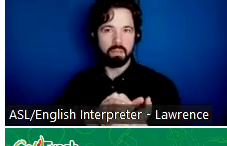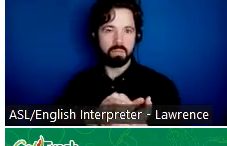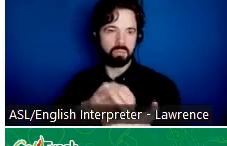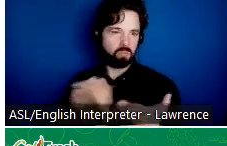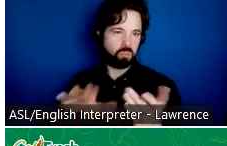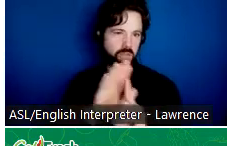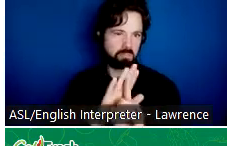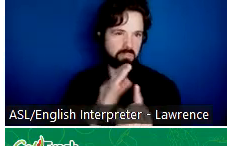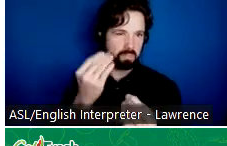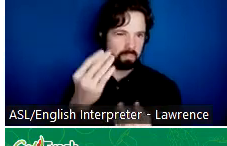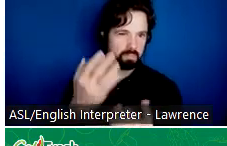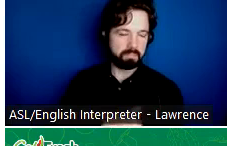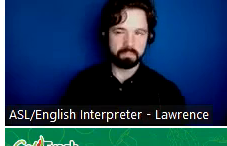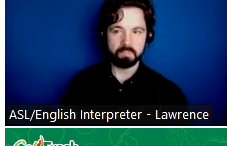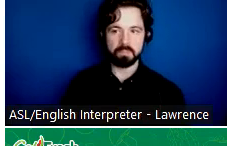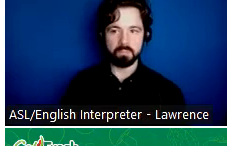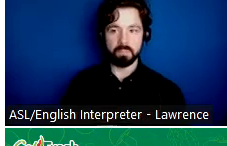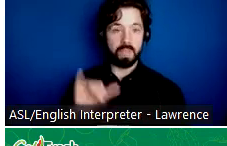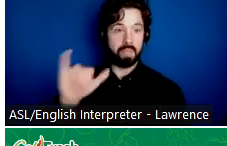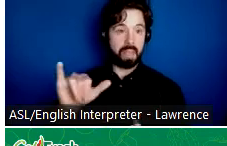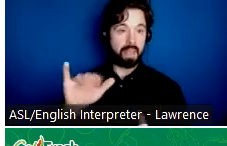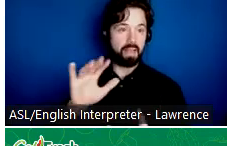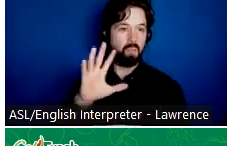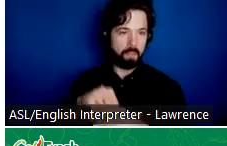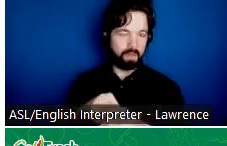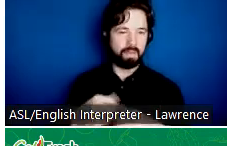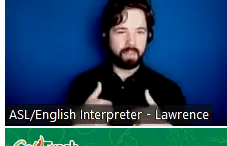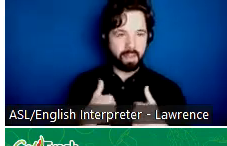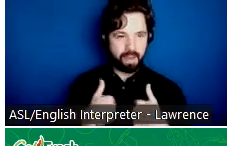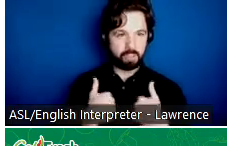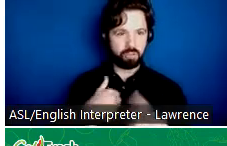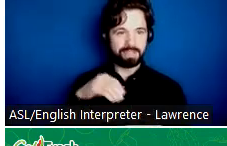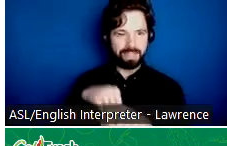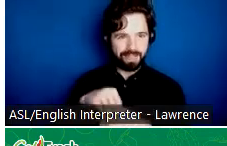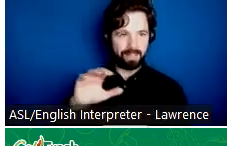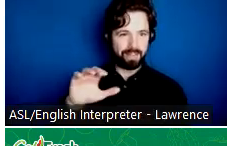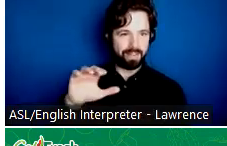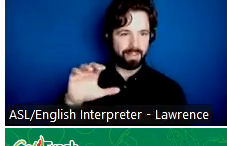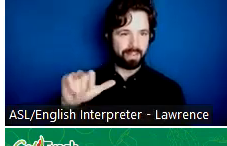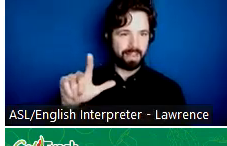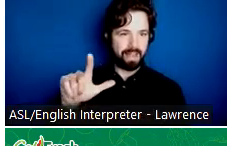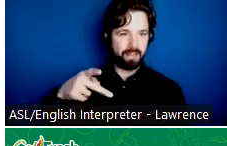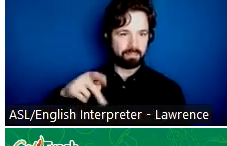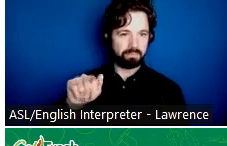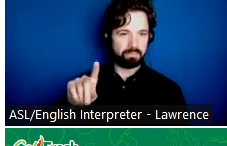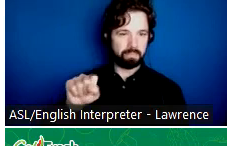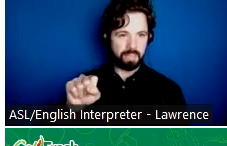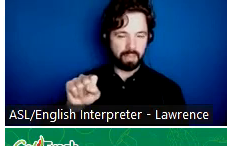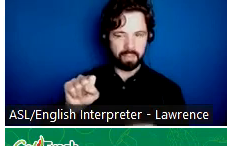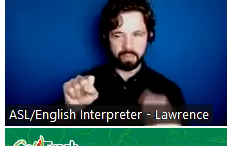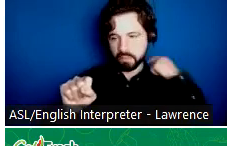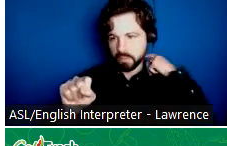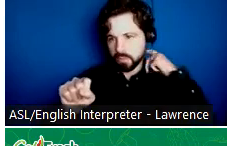So it'll be the address listed in CalPADs if they're not receiving any